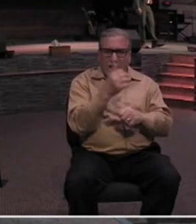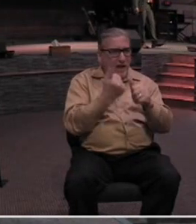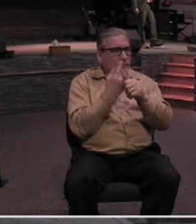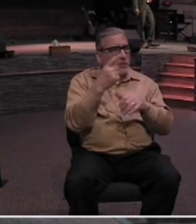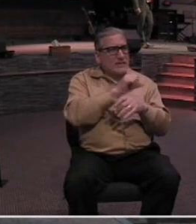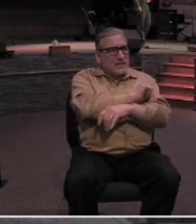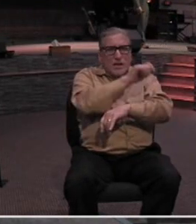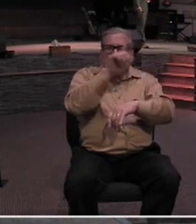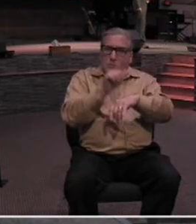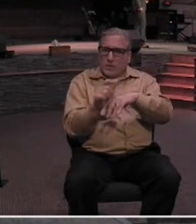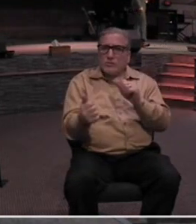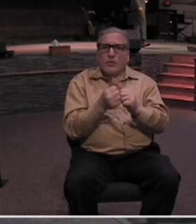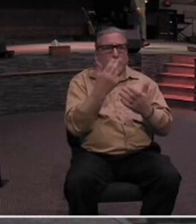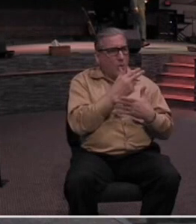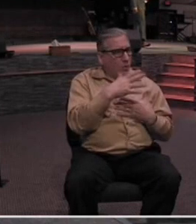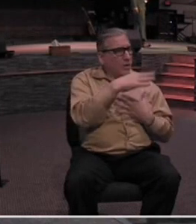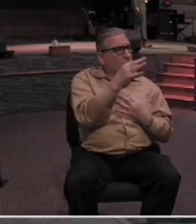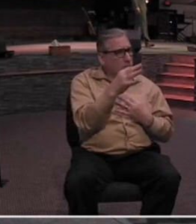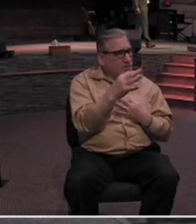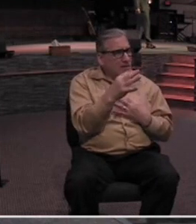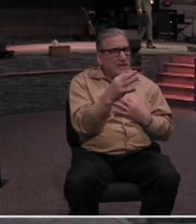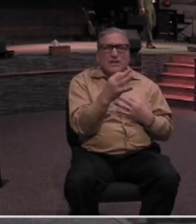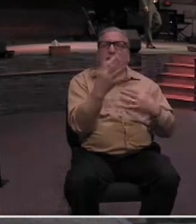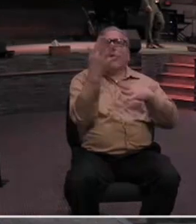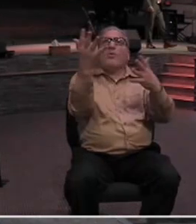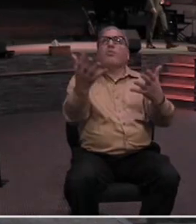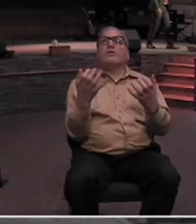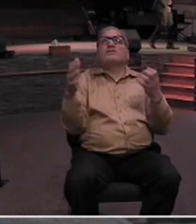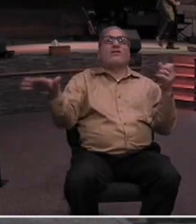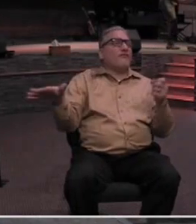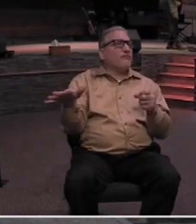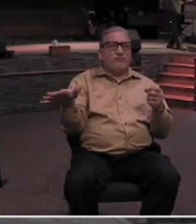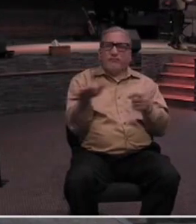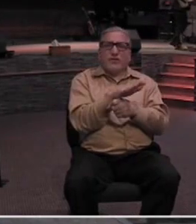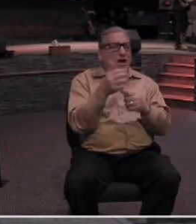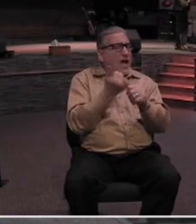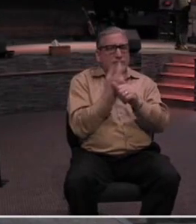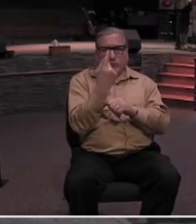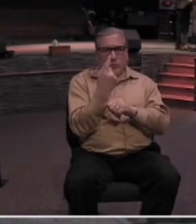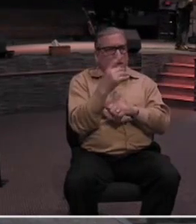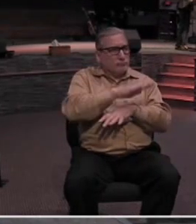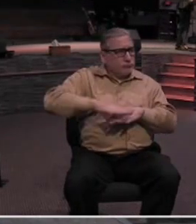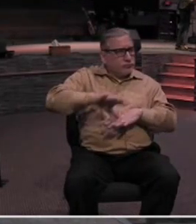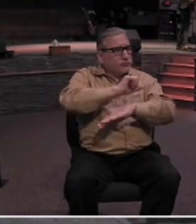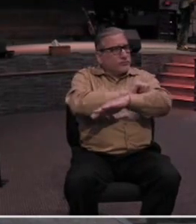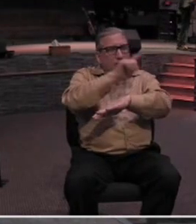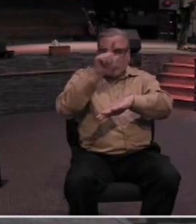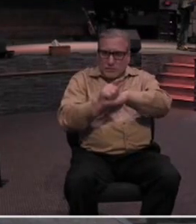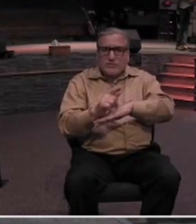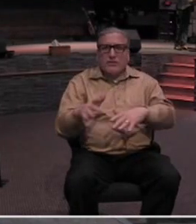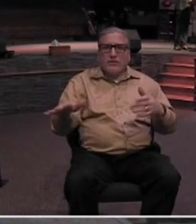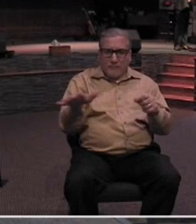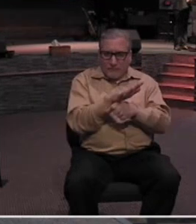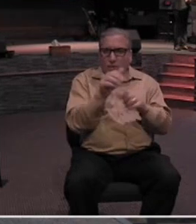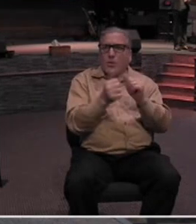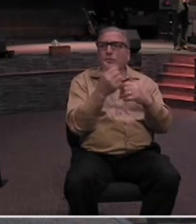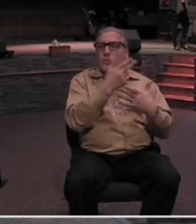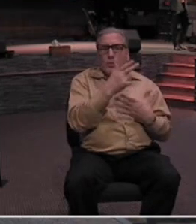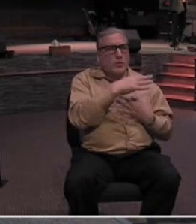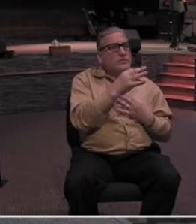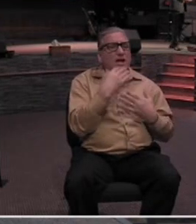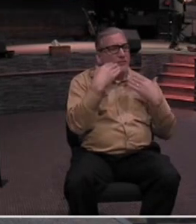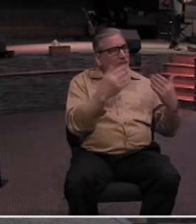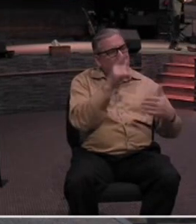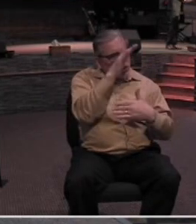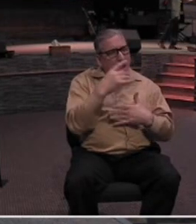Ghost. He desires to fill everybody in this St. Louis metro with the Holy Ghost. Can I tell you, I thank God for the healings. I thank God for the miracles that